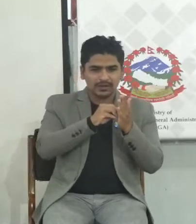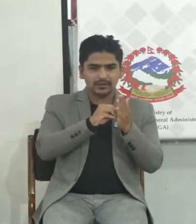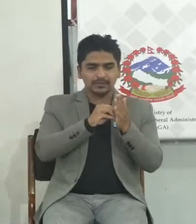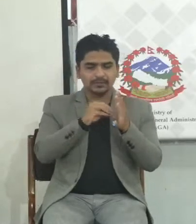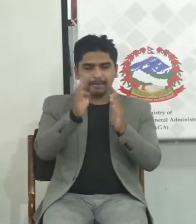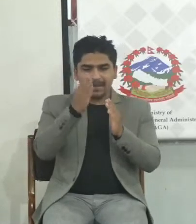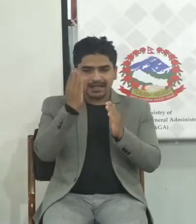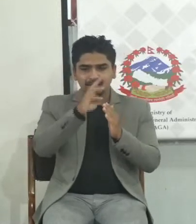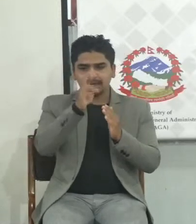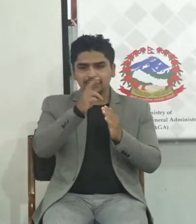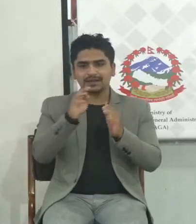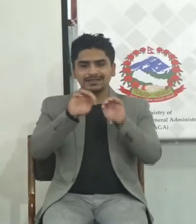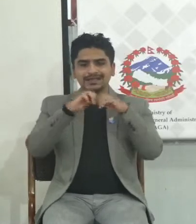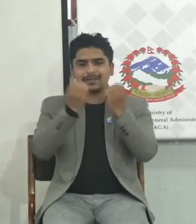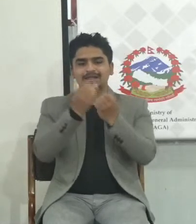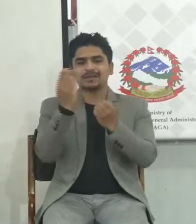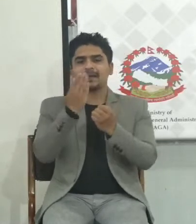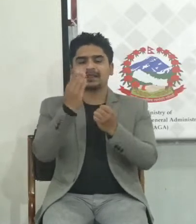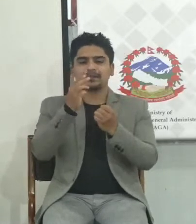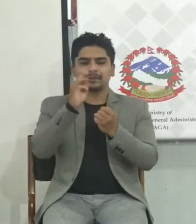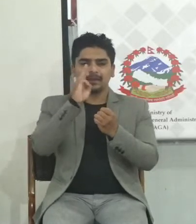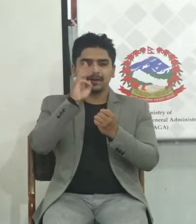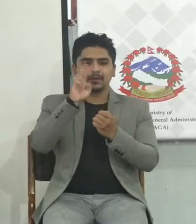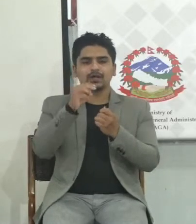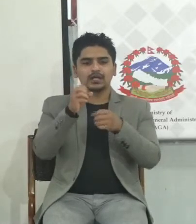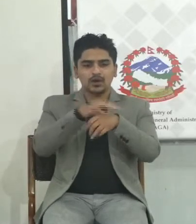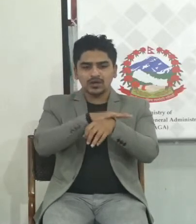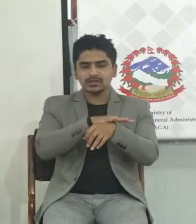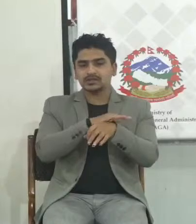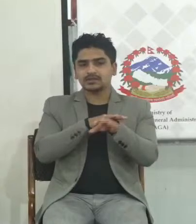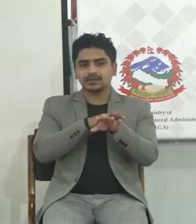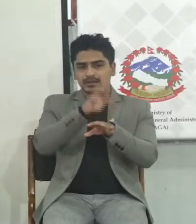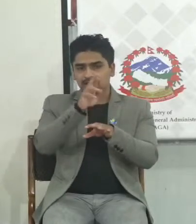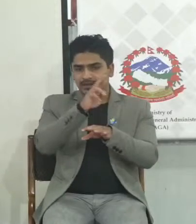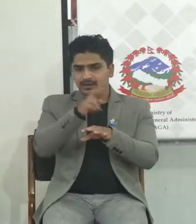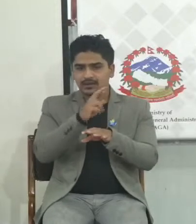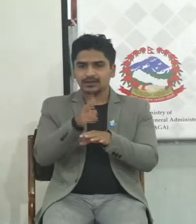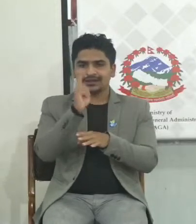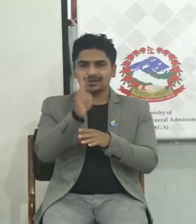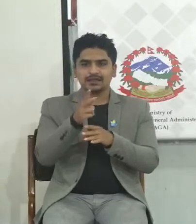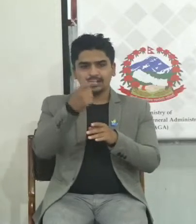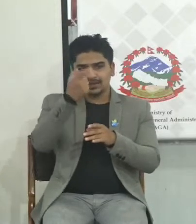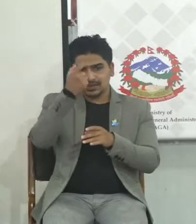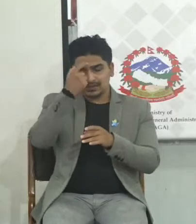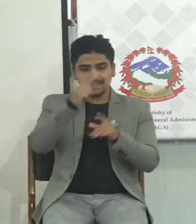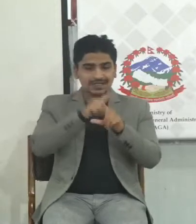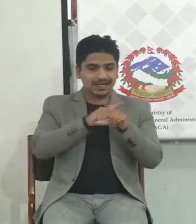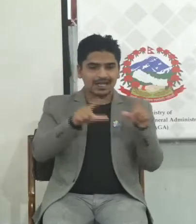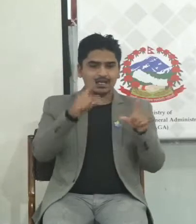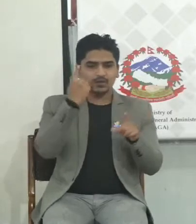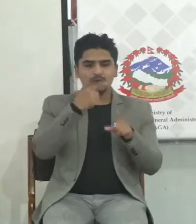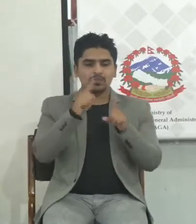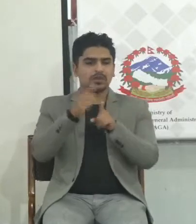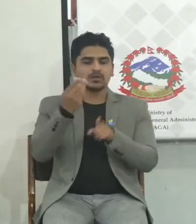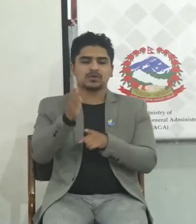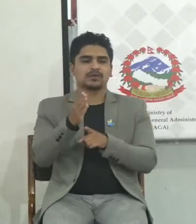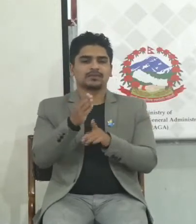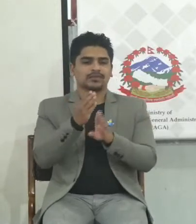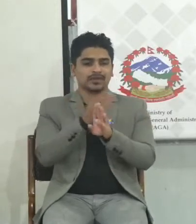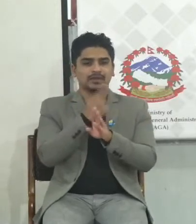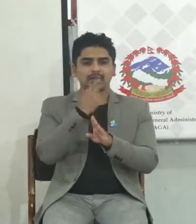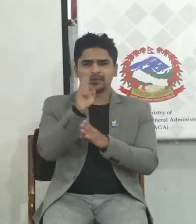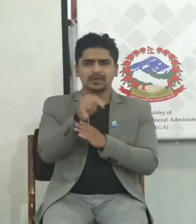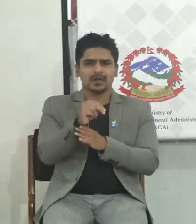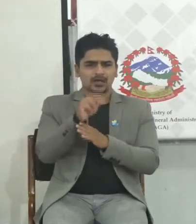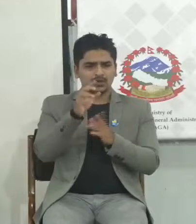aspects, because no one is suffering from the problem, and because since this is a crisis, everyone may suffer from it.